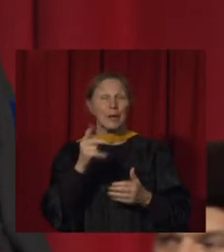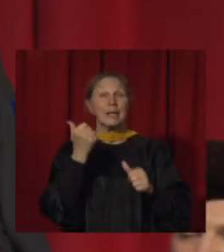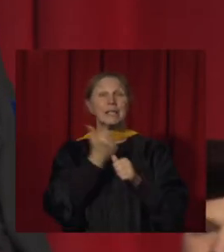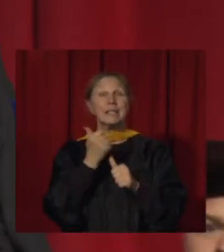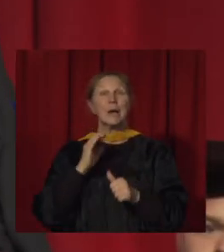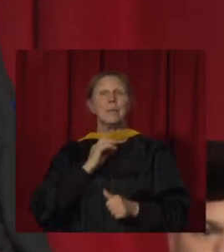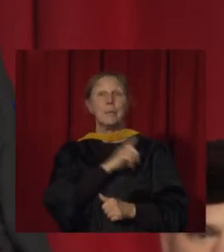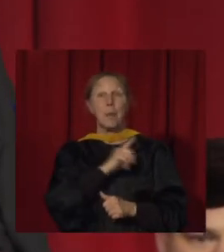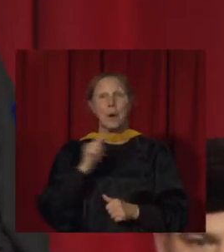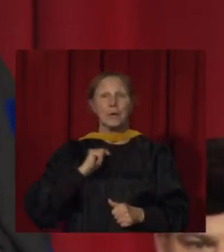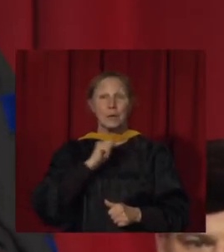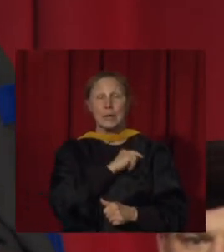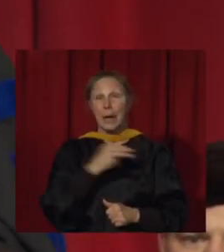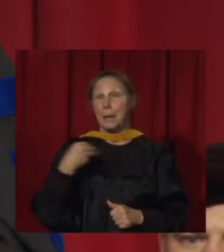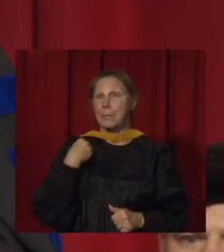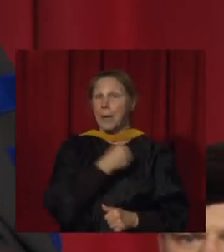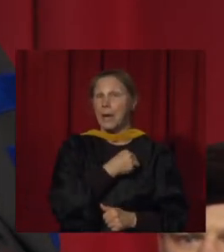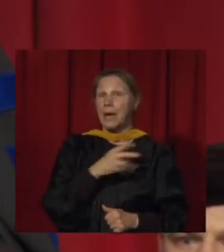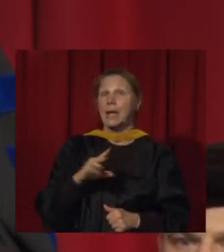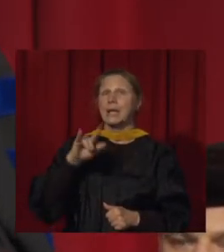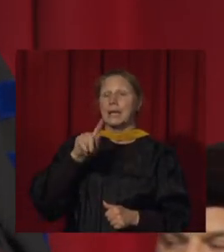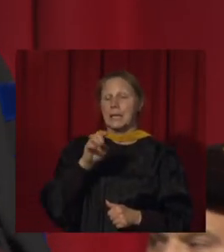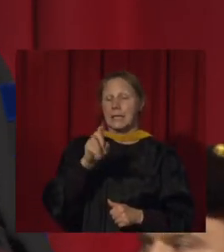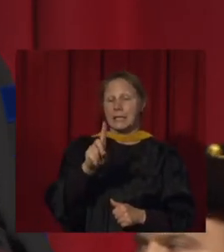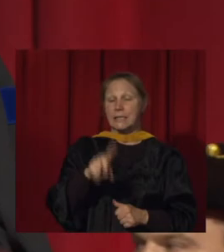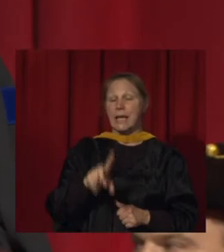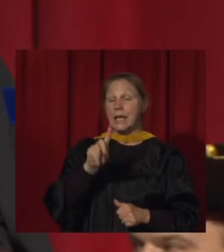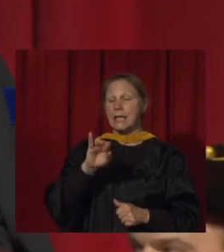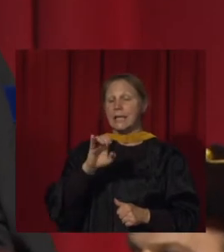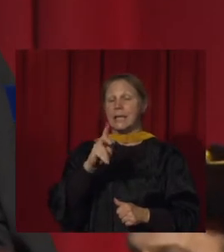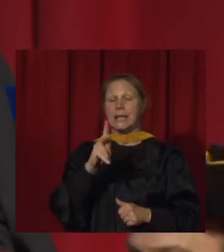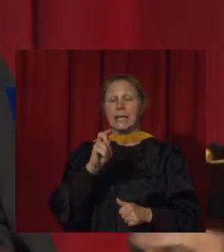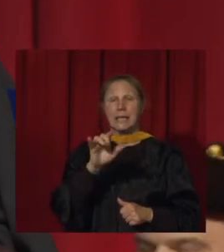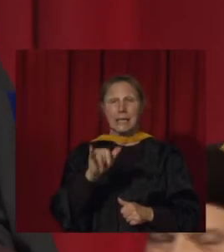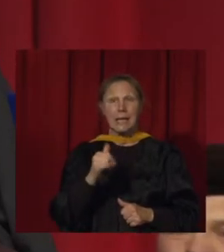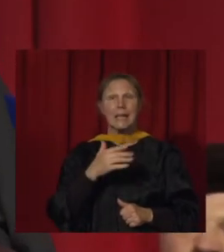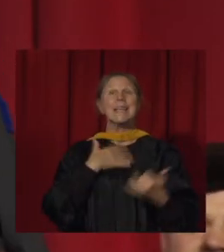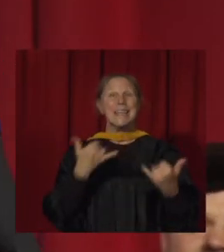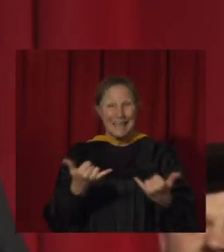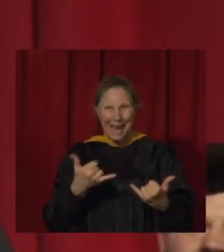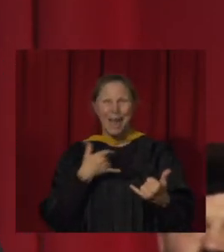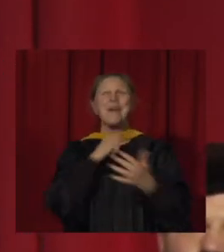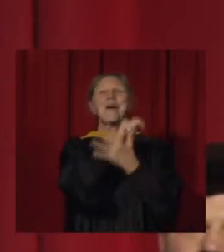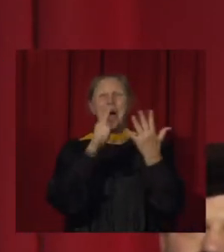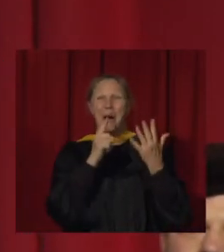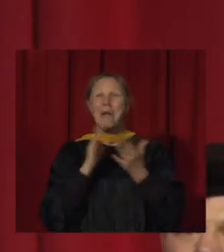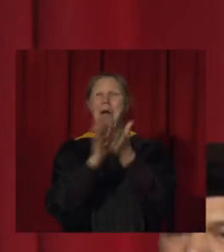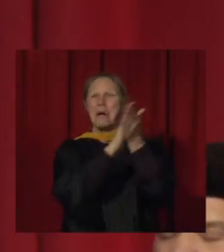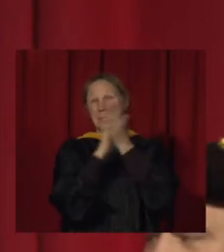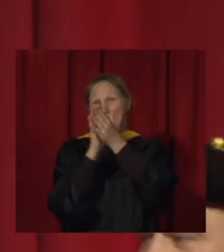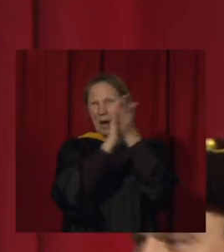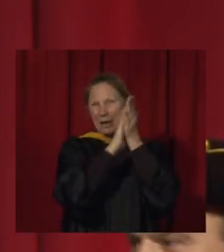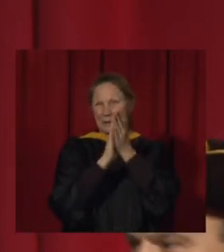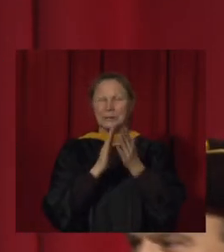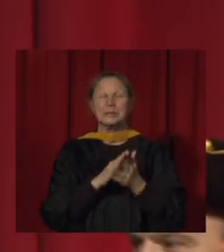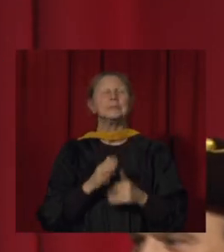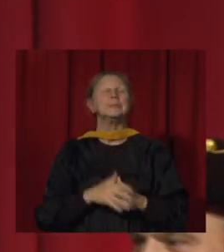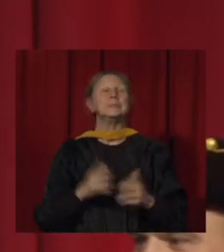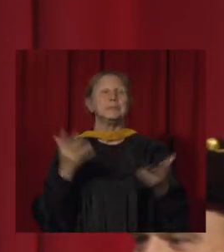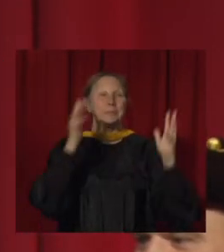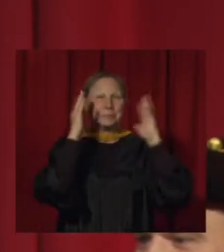System Board of Trustees member, Mr. Ted Dickey. Please join me in giving them a round of applause.